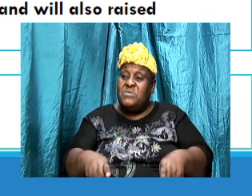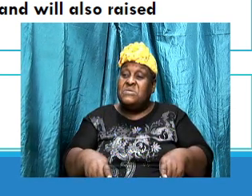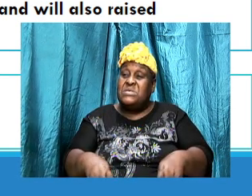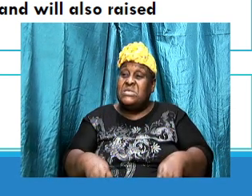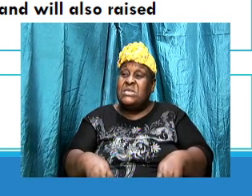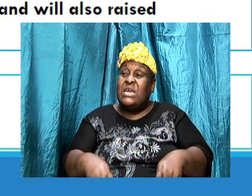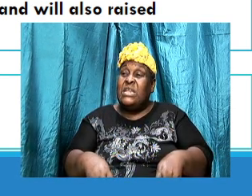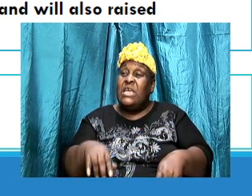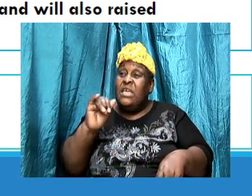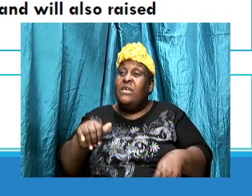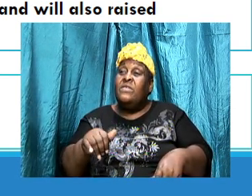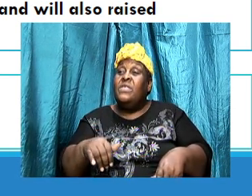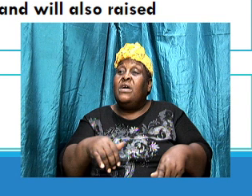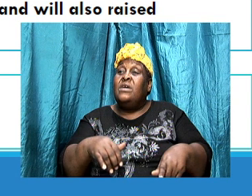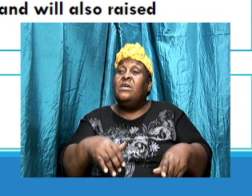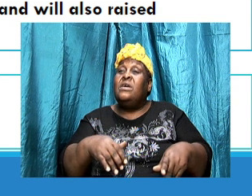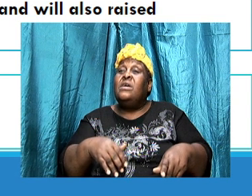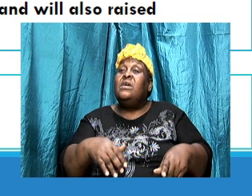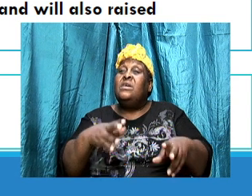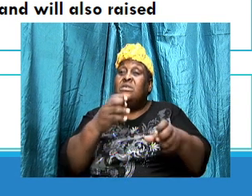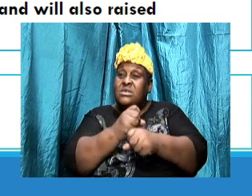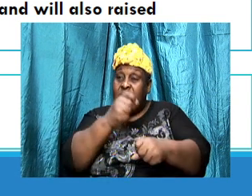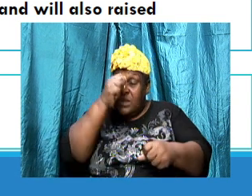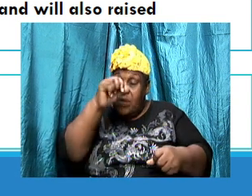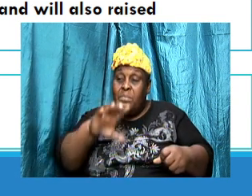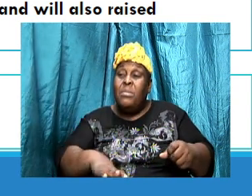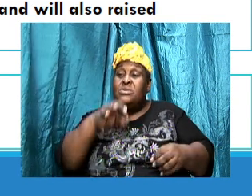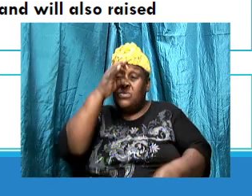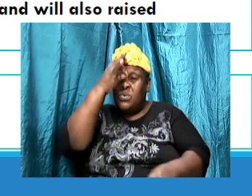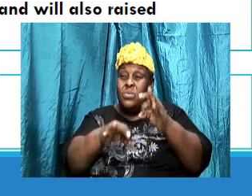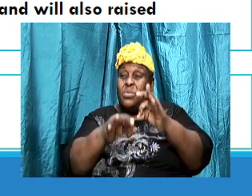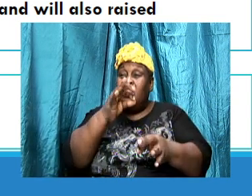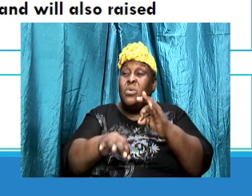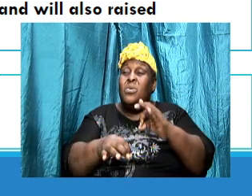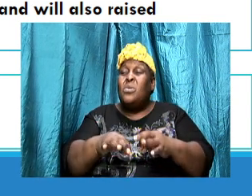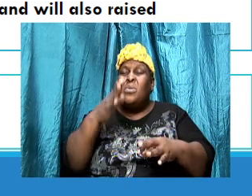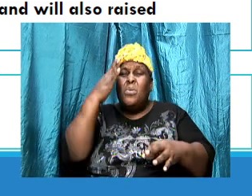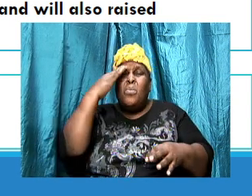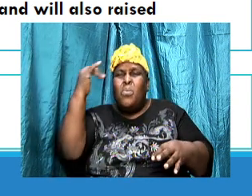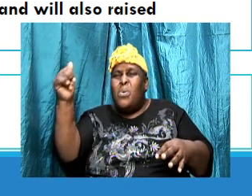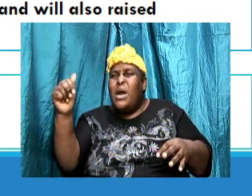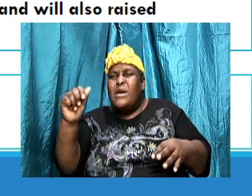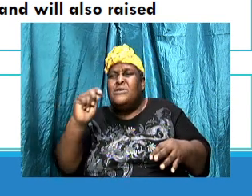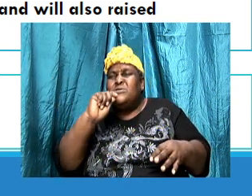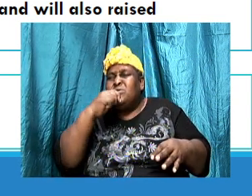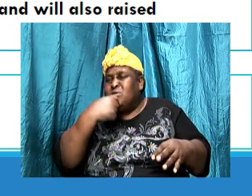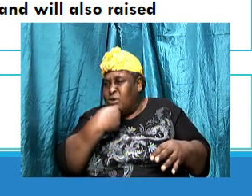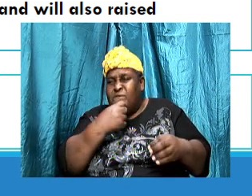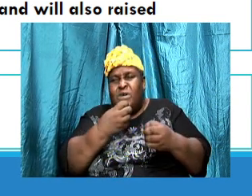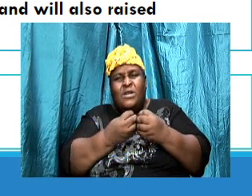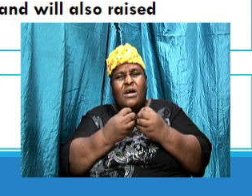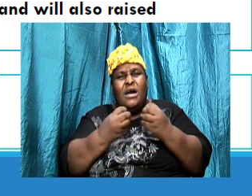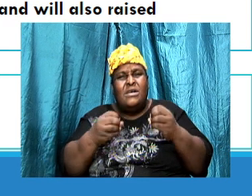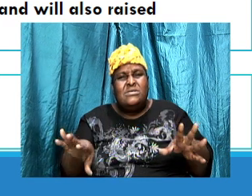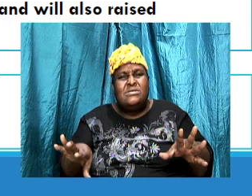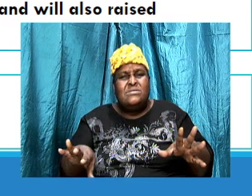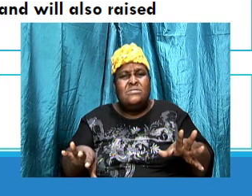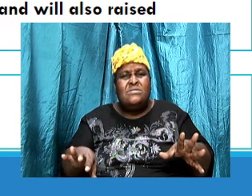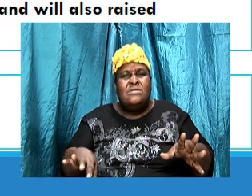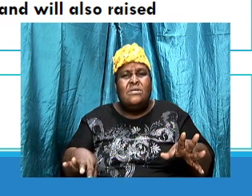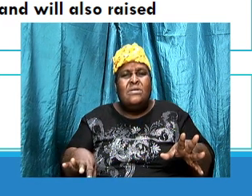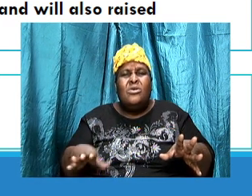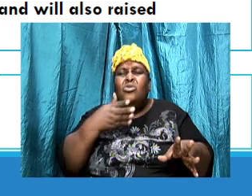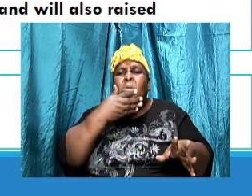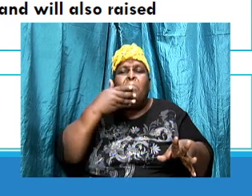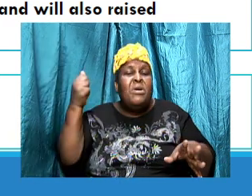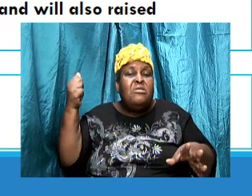man defrauded you, and you take the man to court. Why you never just rather suffer loss? It would have